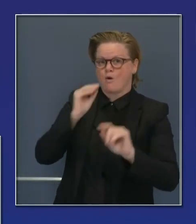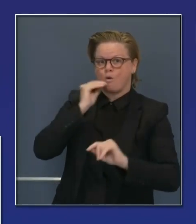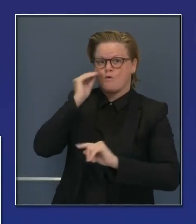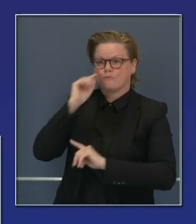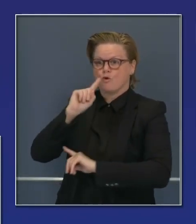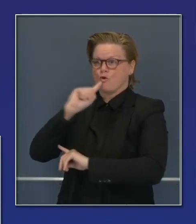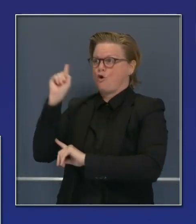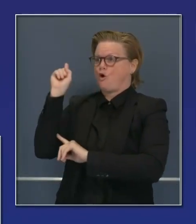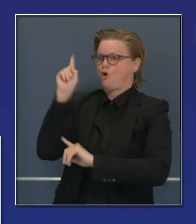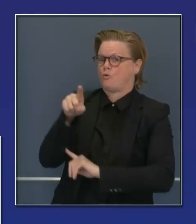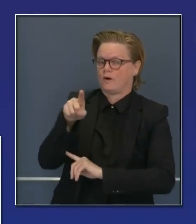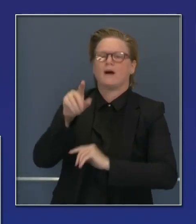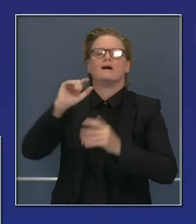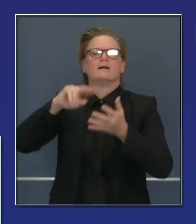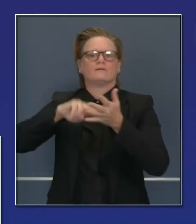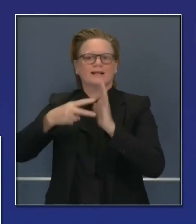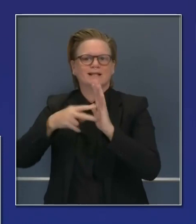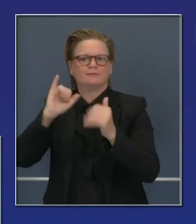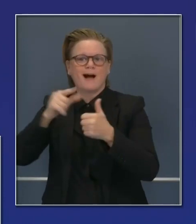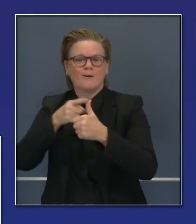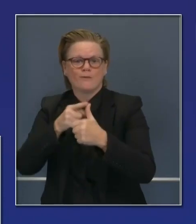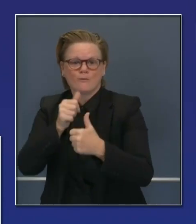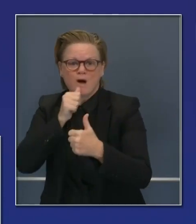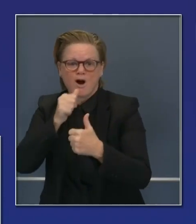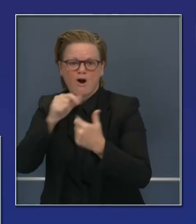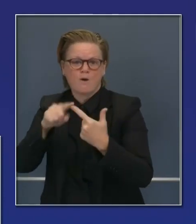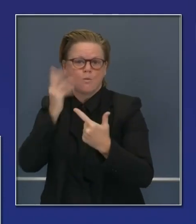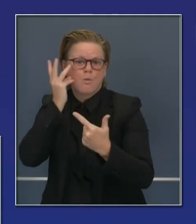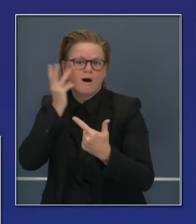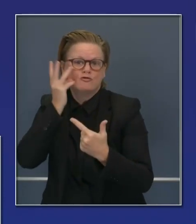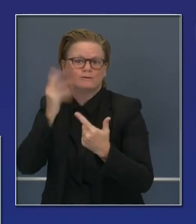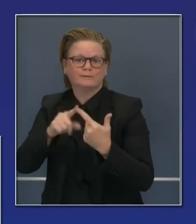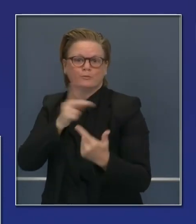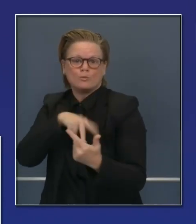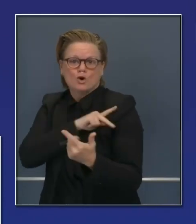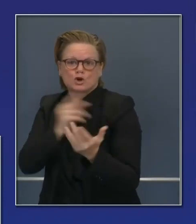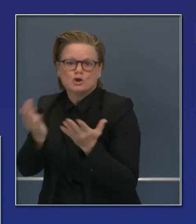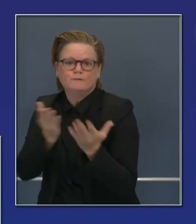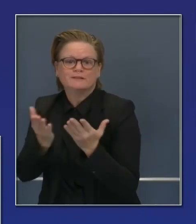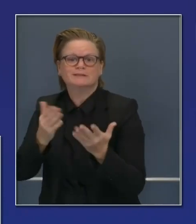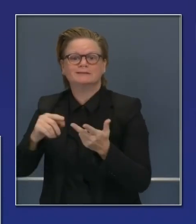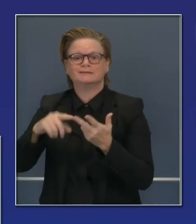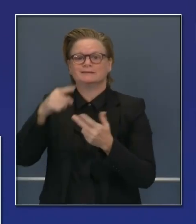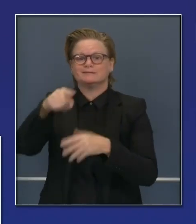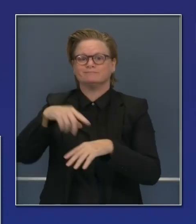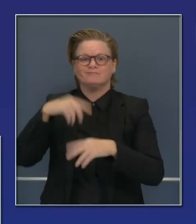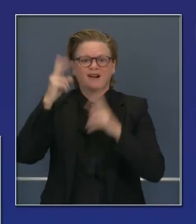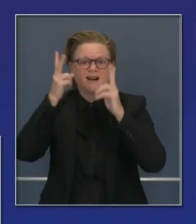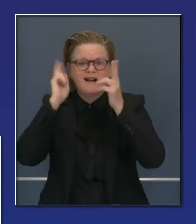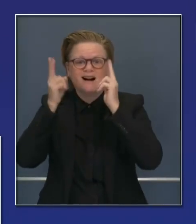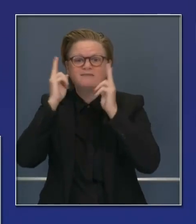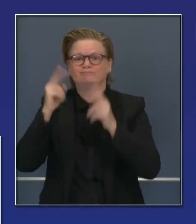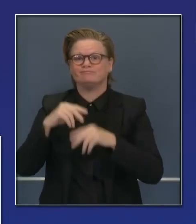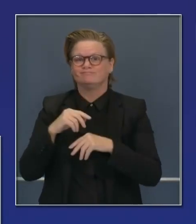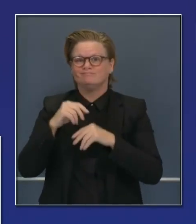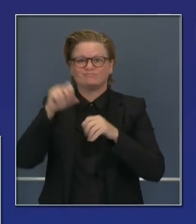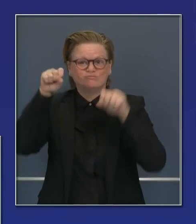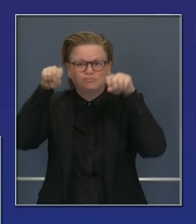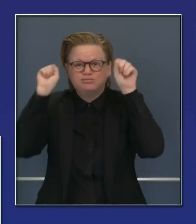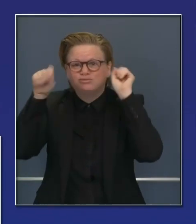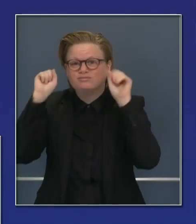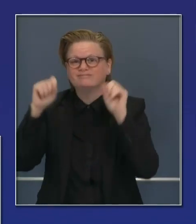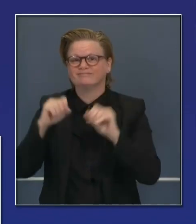services, hair salons, and the like will be temporarily closed for that 3-week period. Those sectors